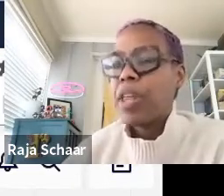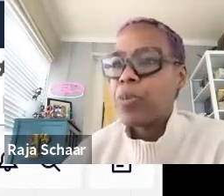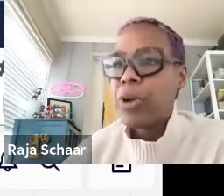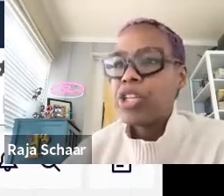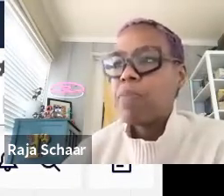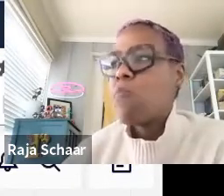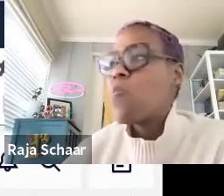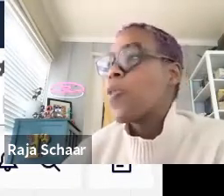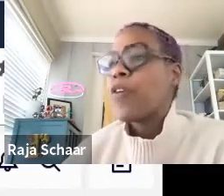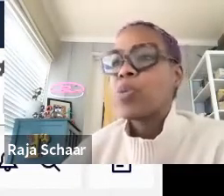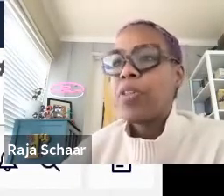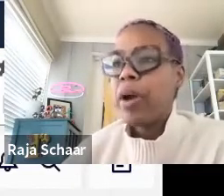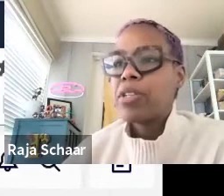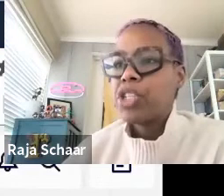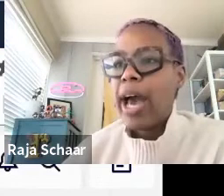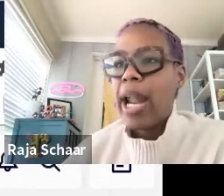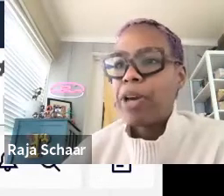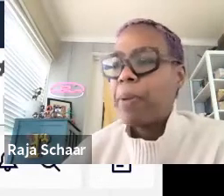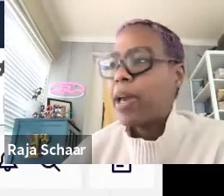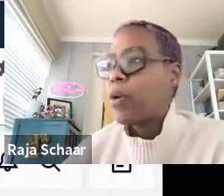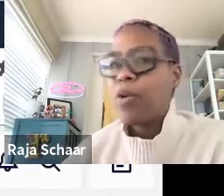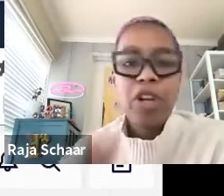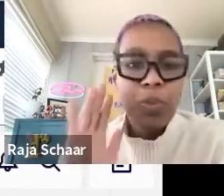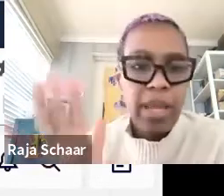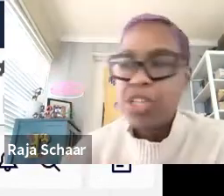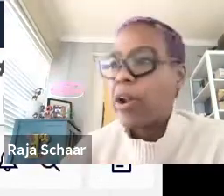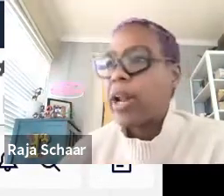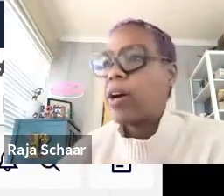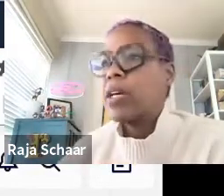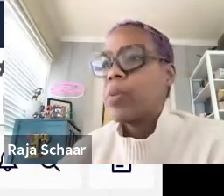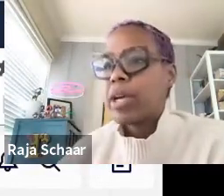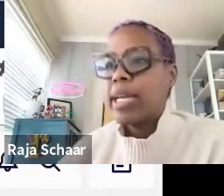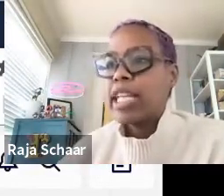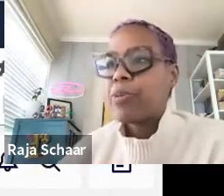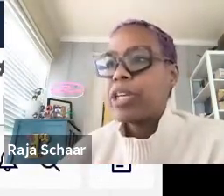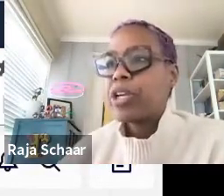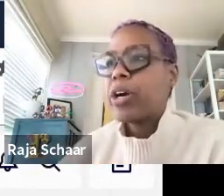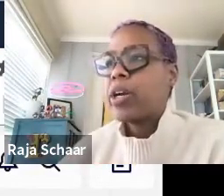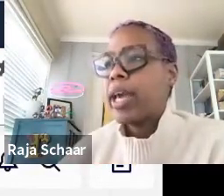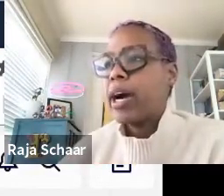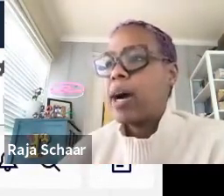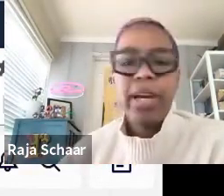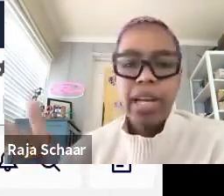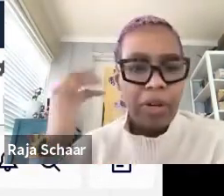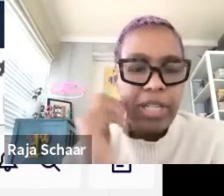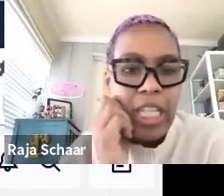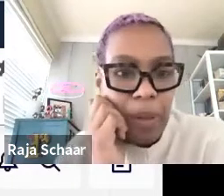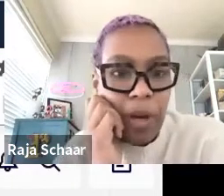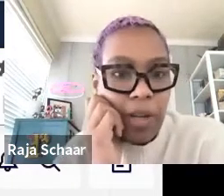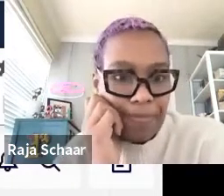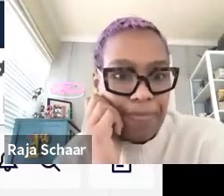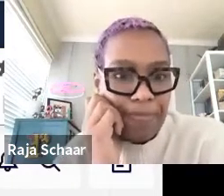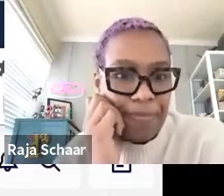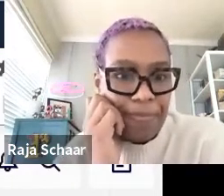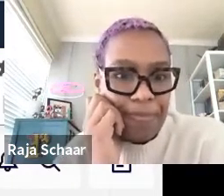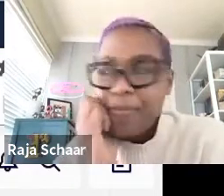start with inspiration. The first one that goes in the chat, I'm gonna pick, or the first one that gets shouted out. We're gonna take an inspiration card and an object, and we're just gonna